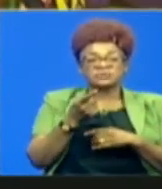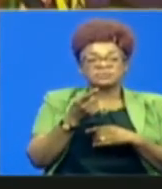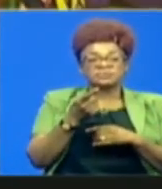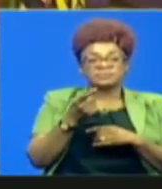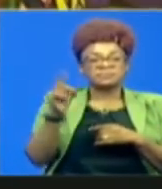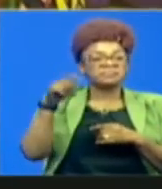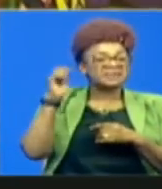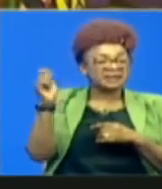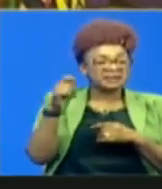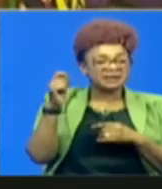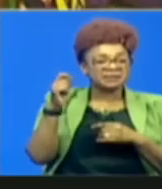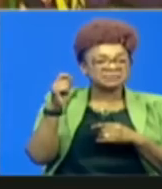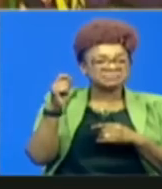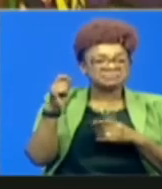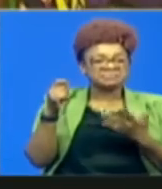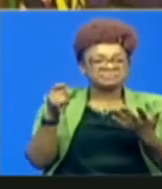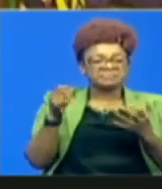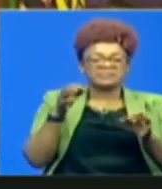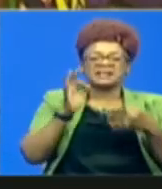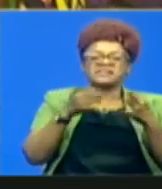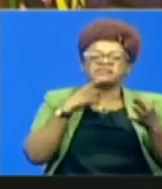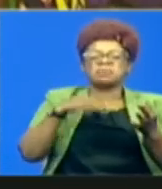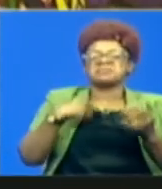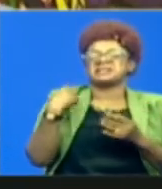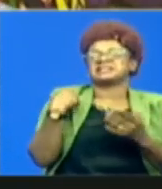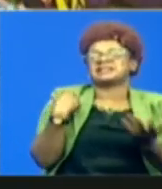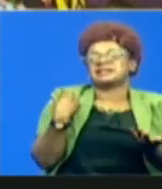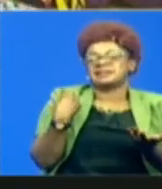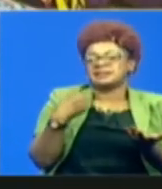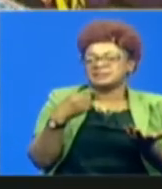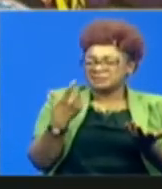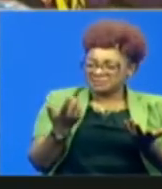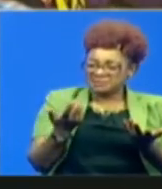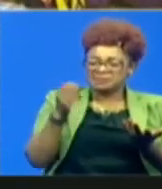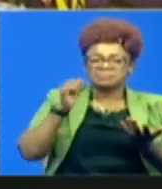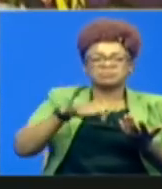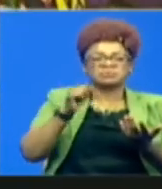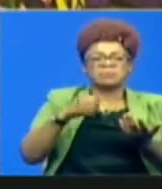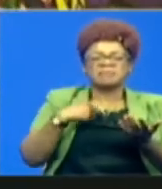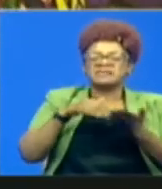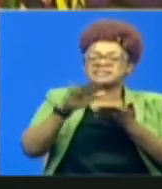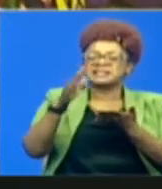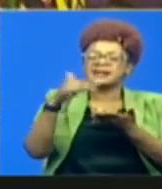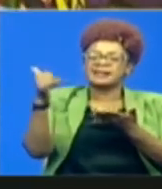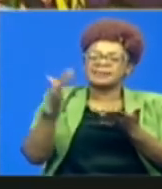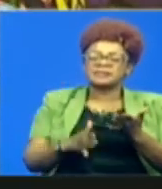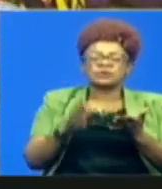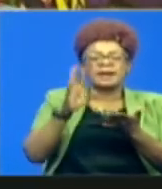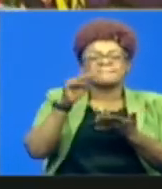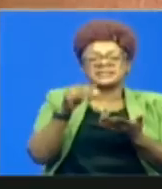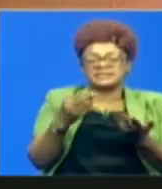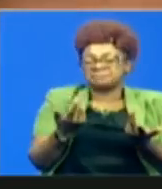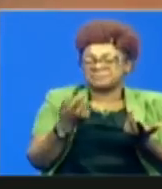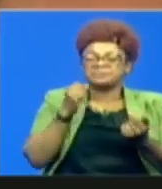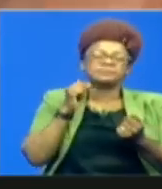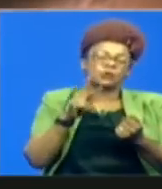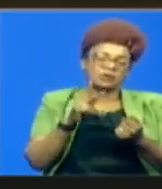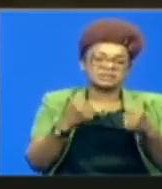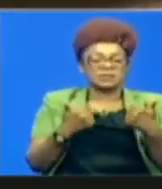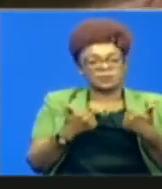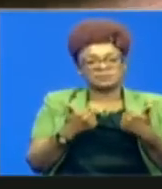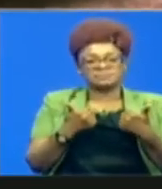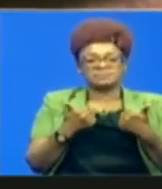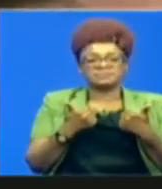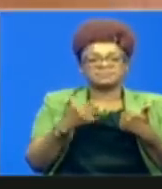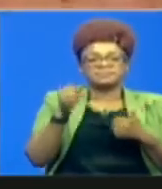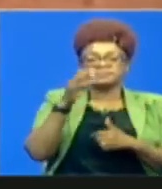Kenyan proverb, kama ungeniambia jana, ningekwambia mtu, hata nimetoka tu kutumia mtu saizi ya mpesa. So I'm like, okay, sawa. So